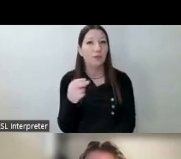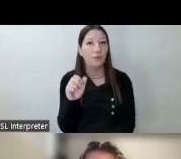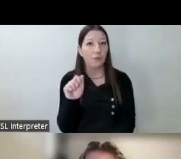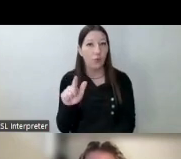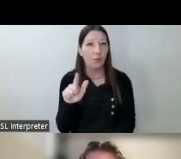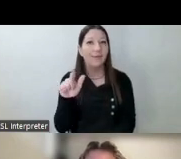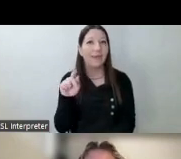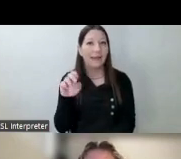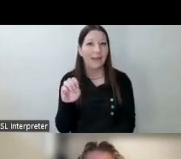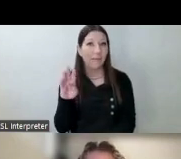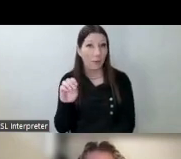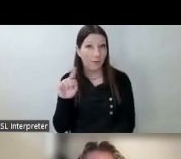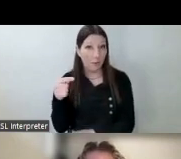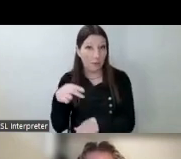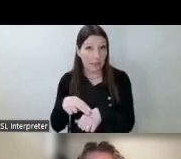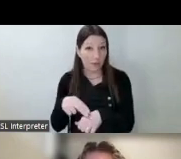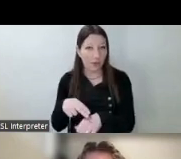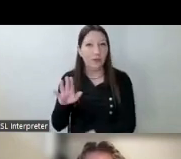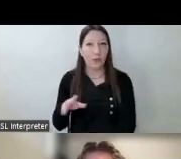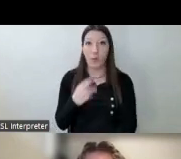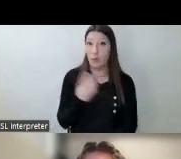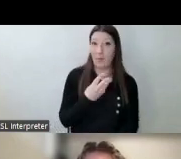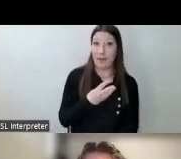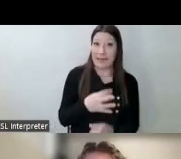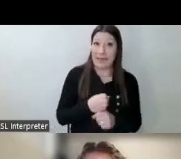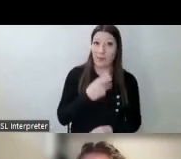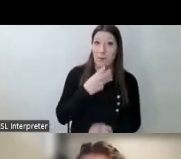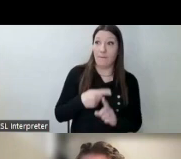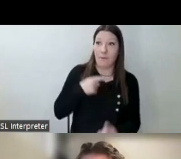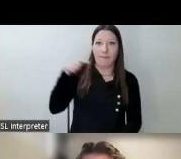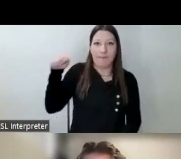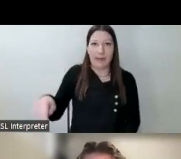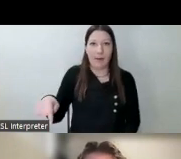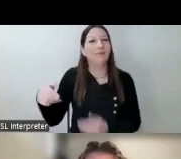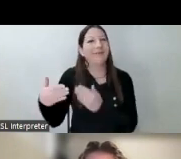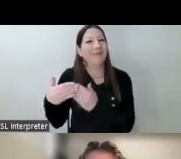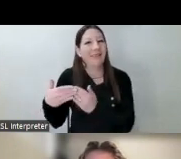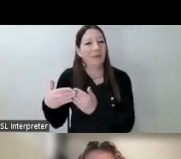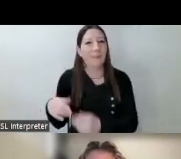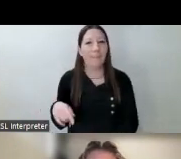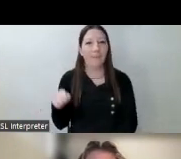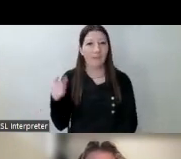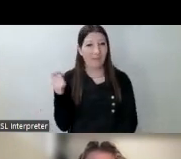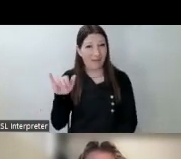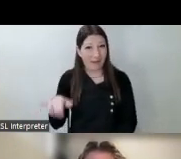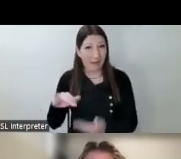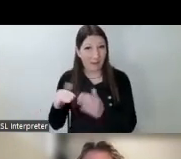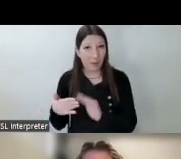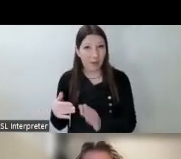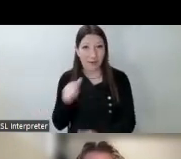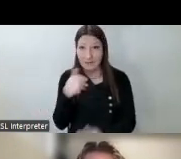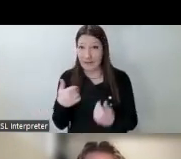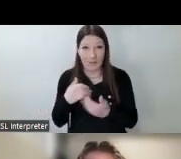drinking water from, despite the community itself being on a boil water advisory only a couple of years ago. I mentioned this to not